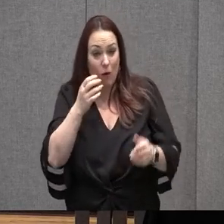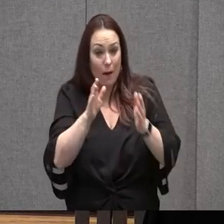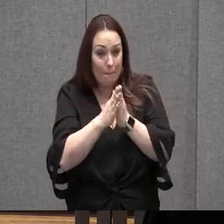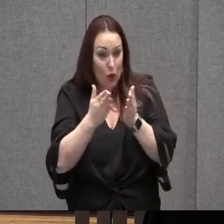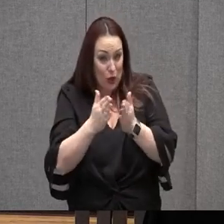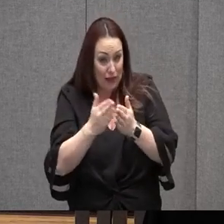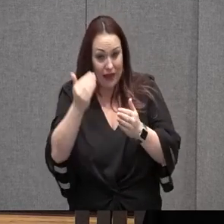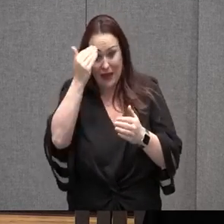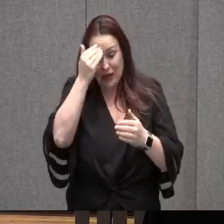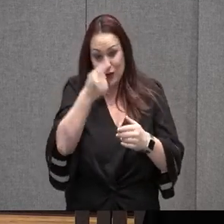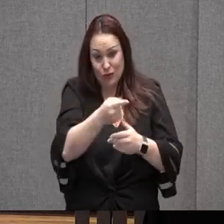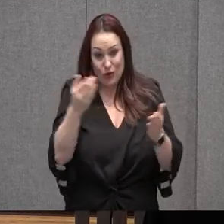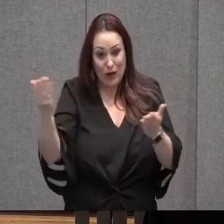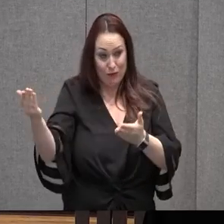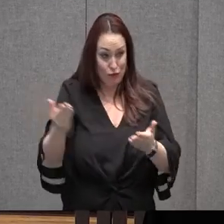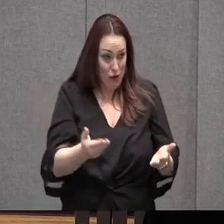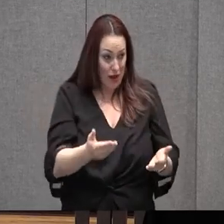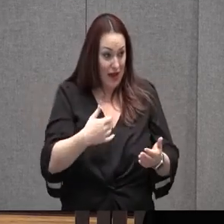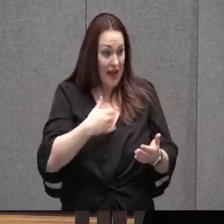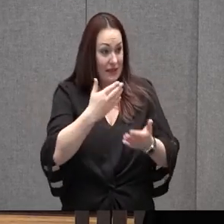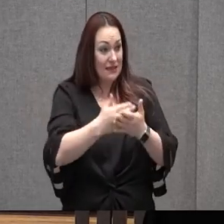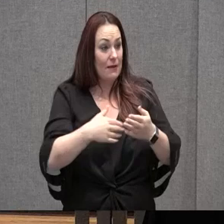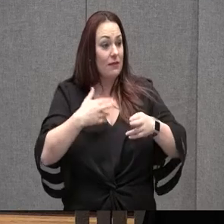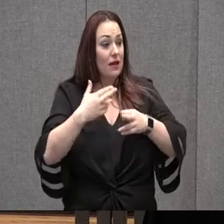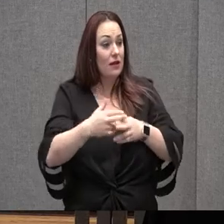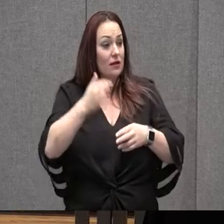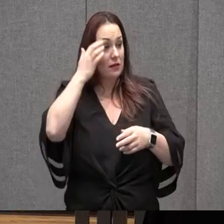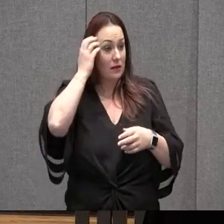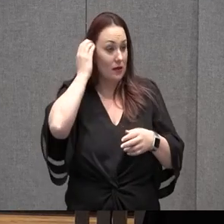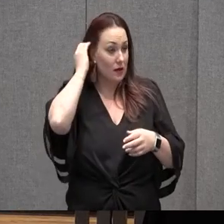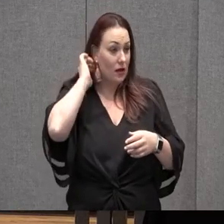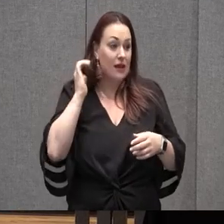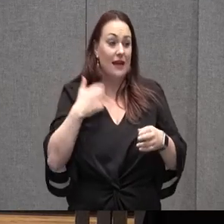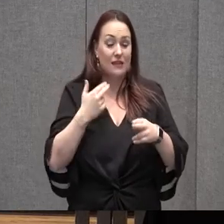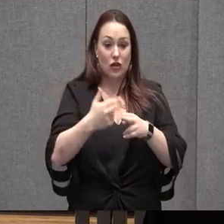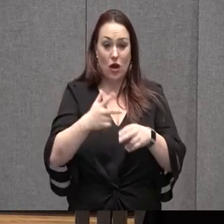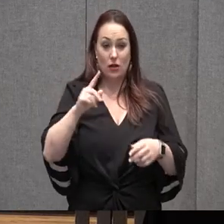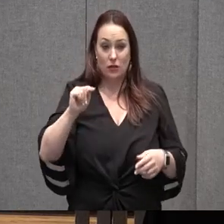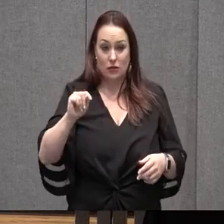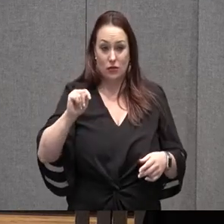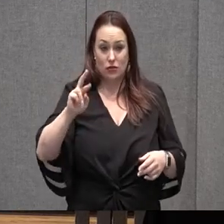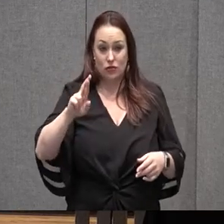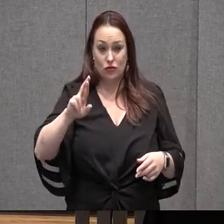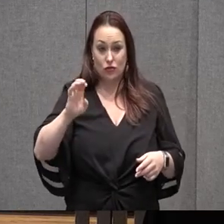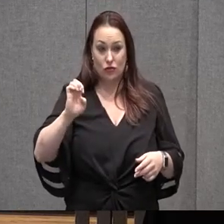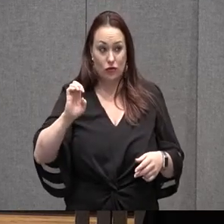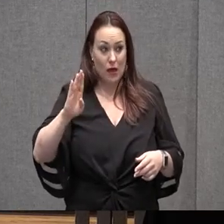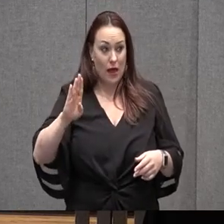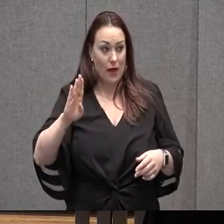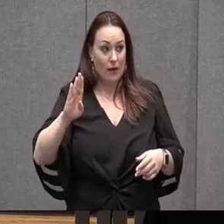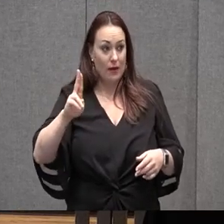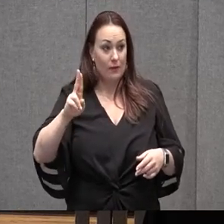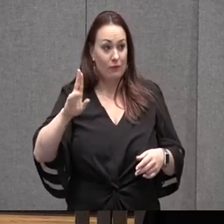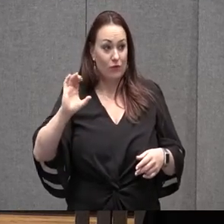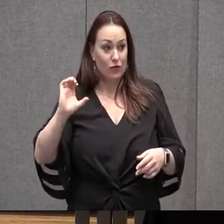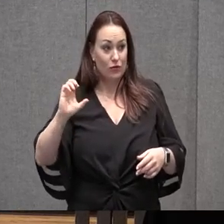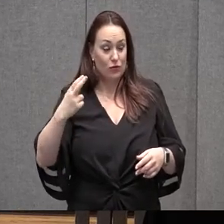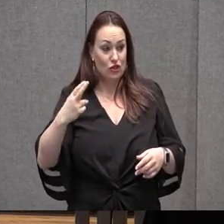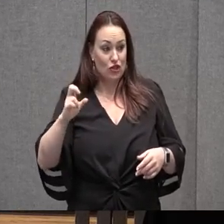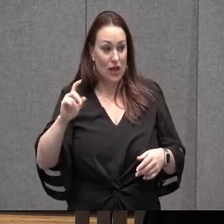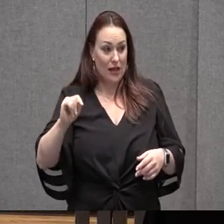you brought. Uh-huh. And it has something in there called a trebuchet. Oh, yes. And I built Das